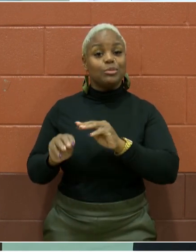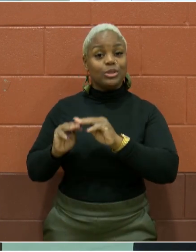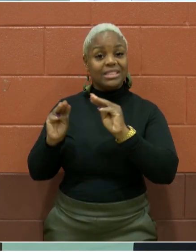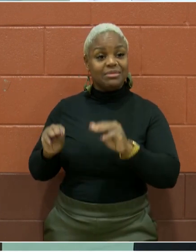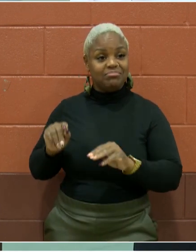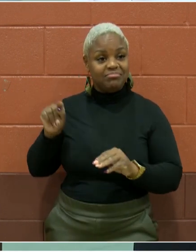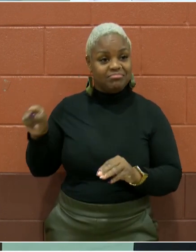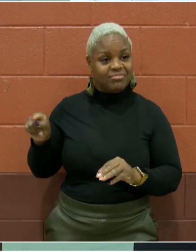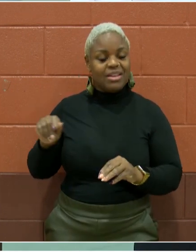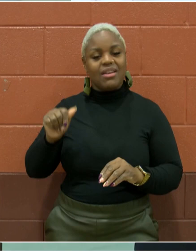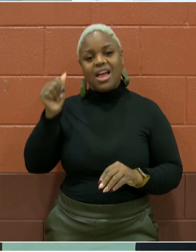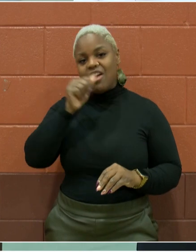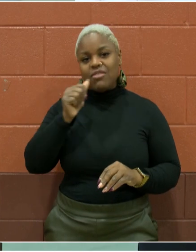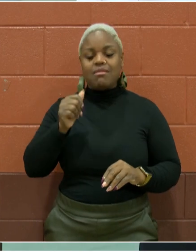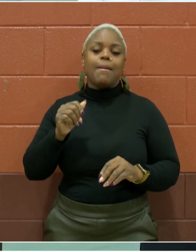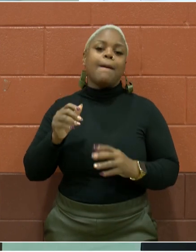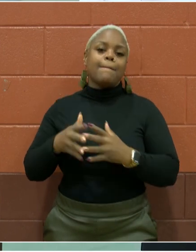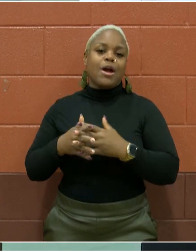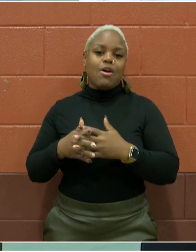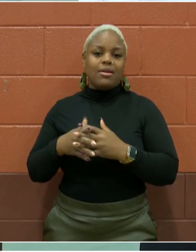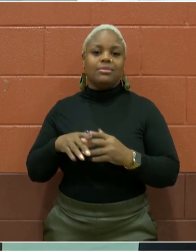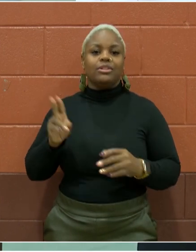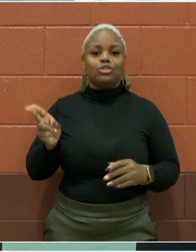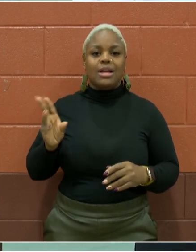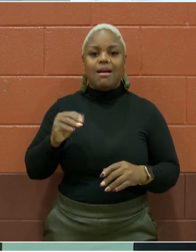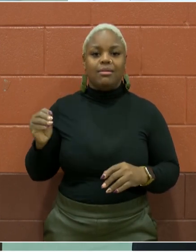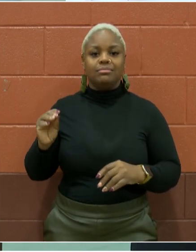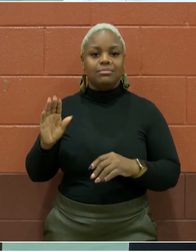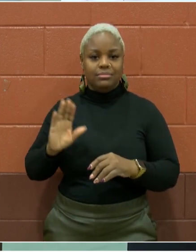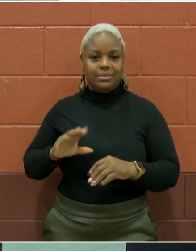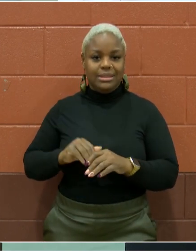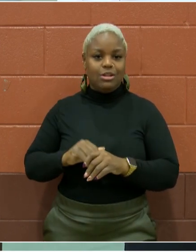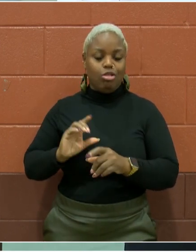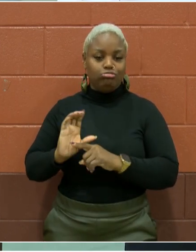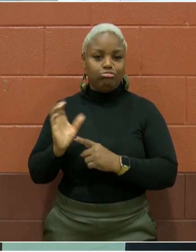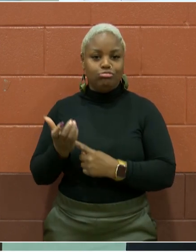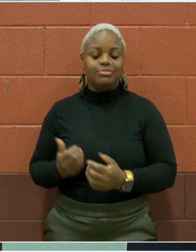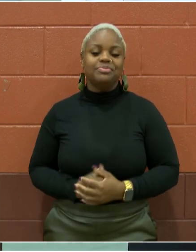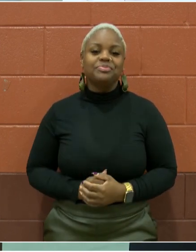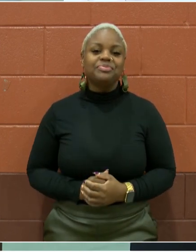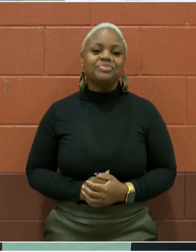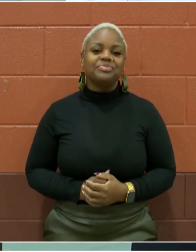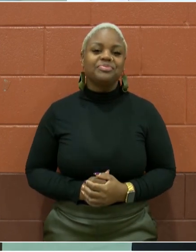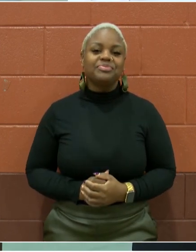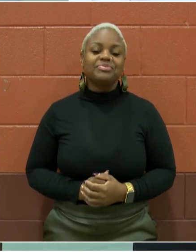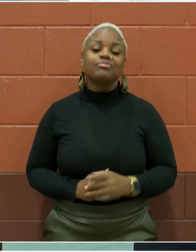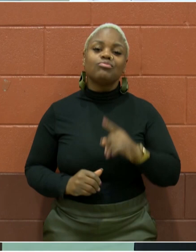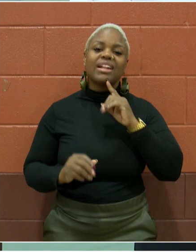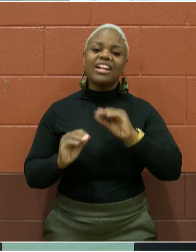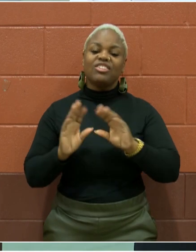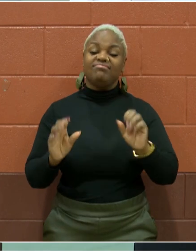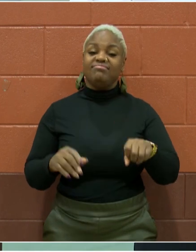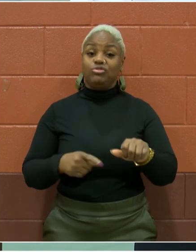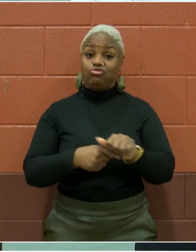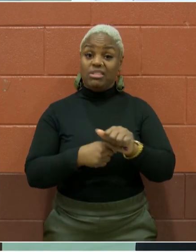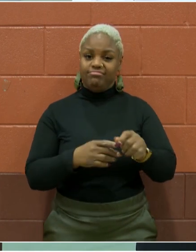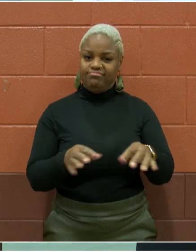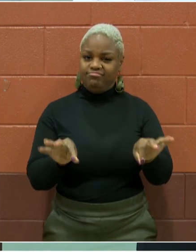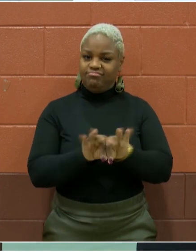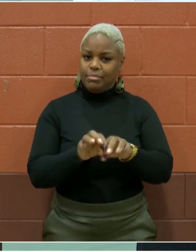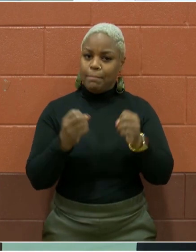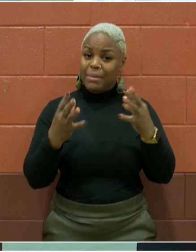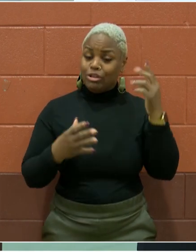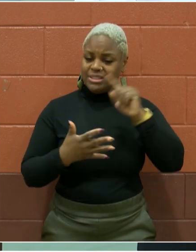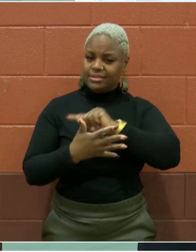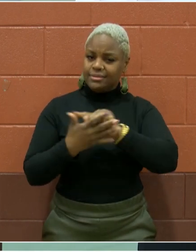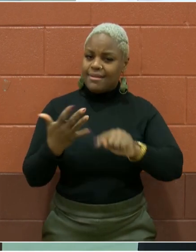training. Certainly, it's clear why investing in training is important, and there's multiple reasons. One, you've heard us talk